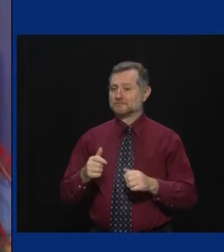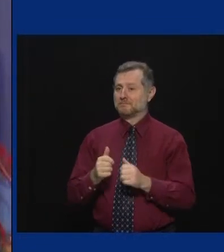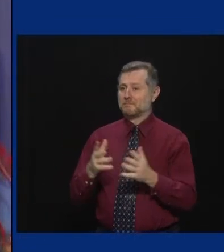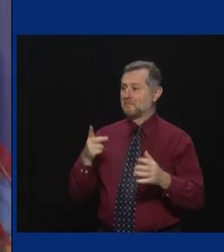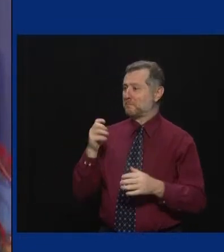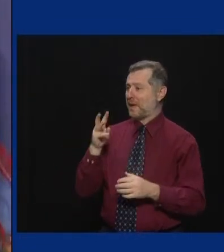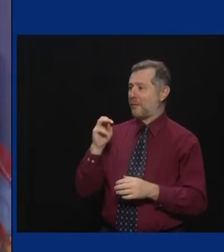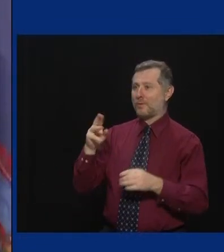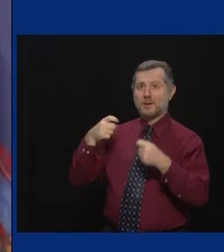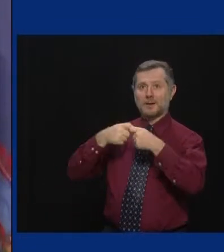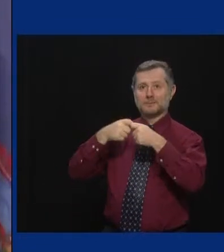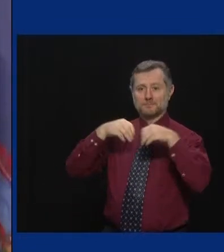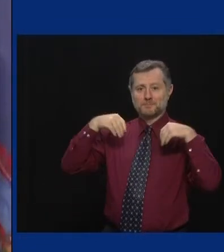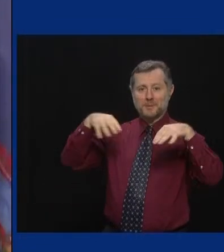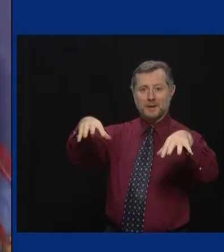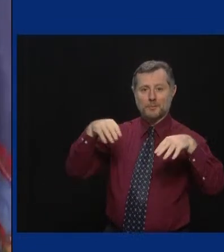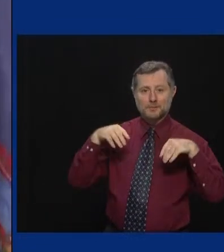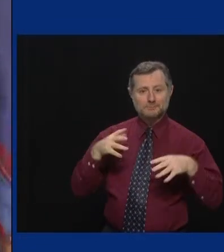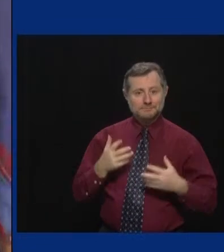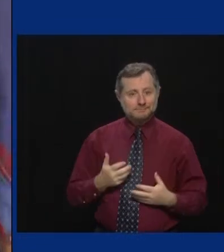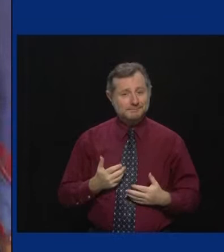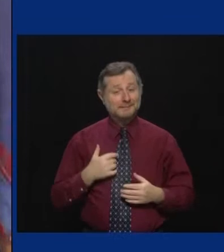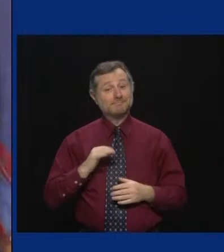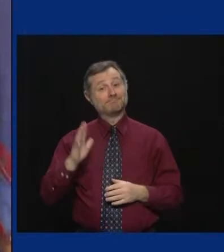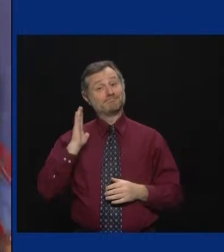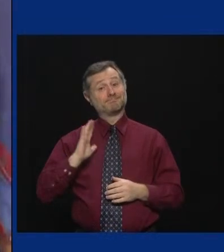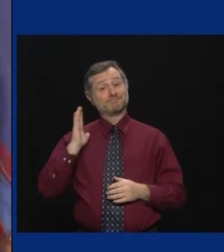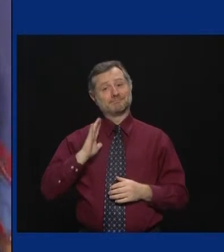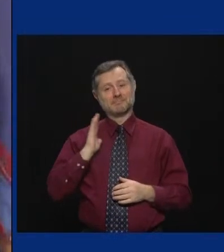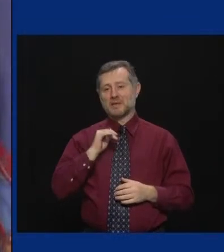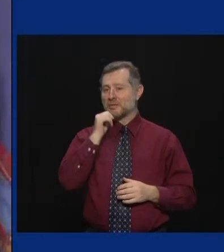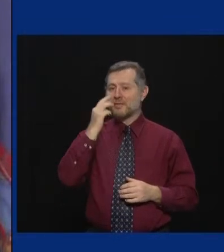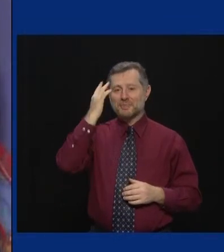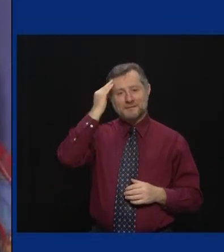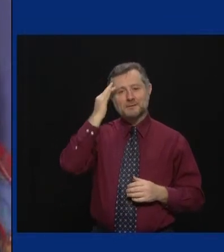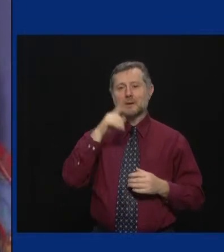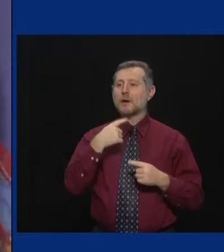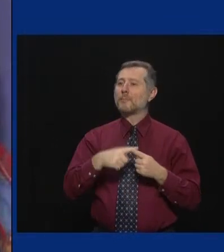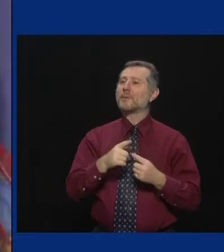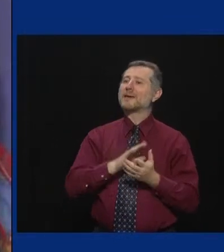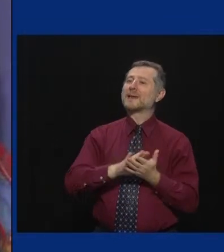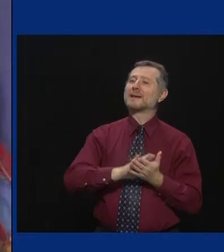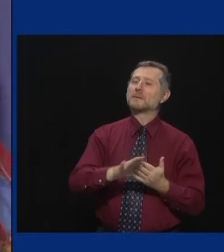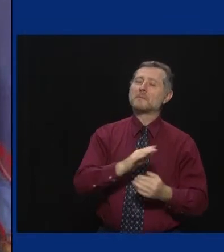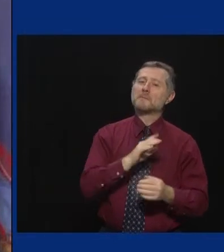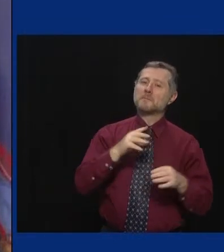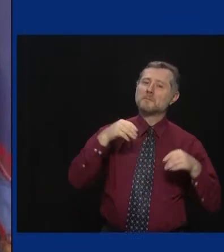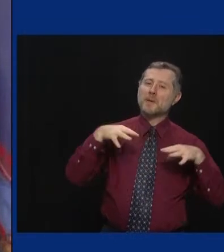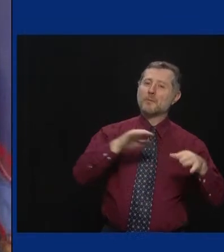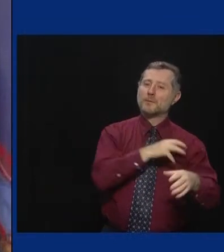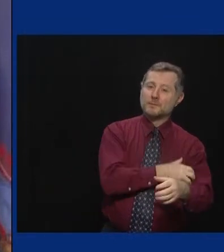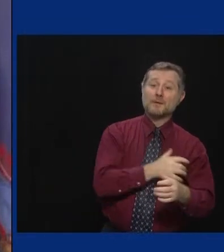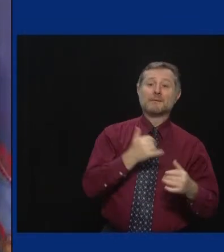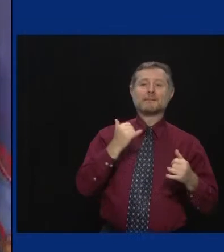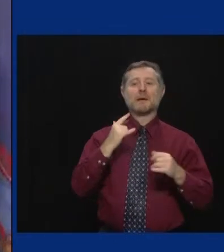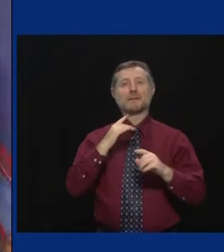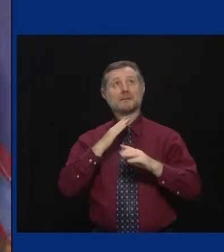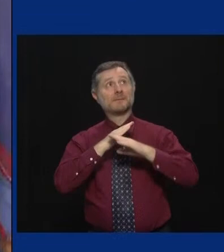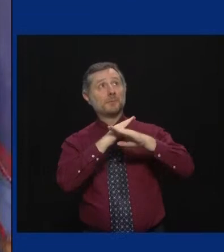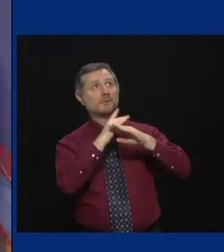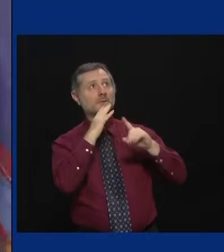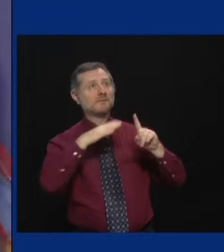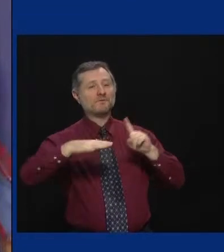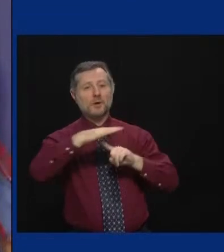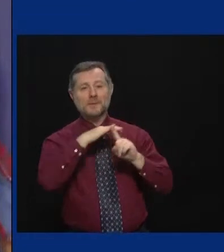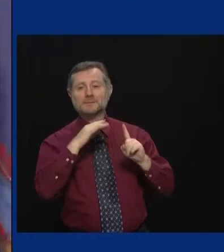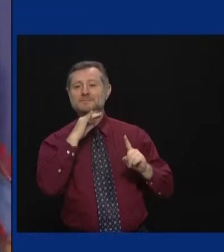weren't talking about how important clean power truly was for protecting our environment. We hadn't seen the apocalypse, which